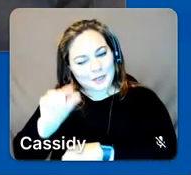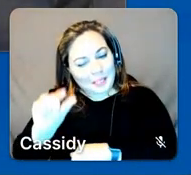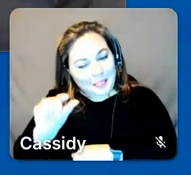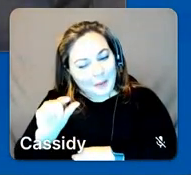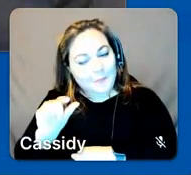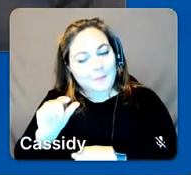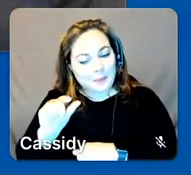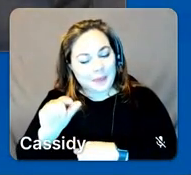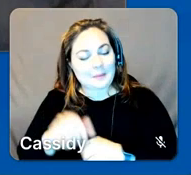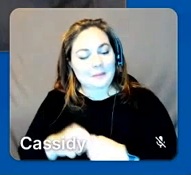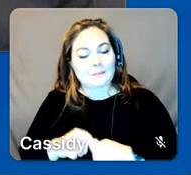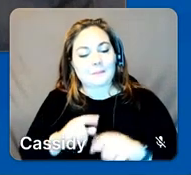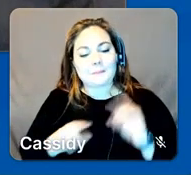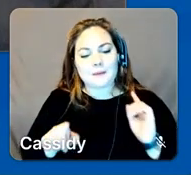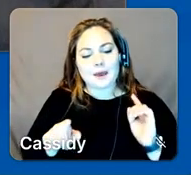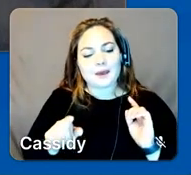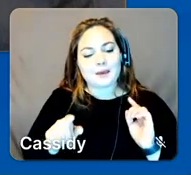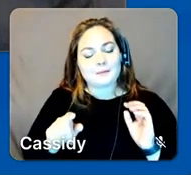but